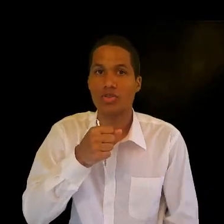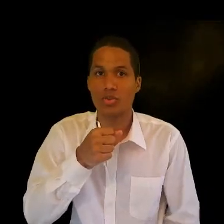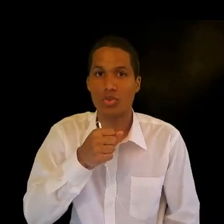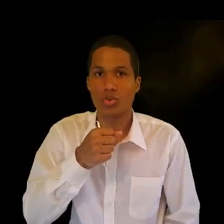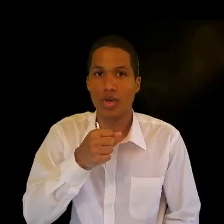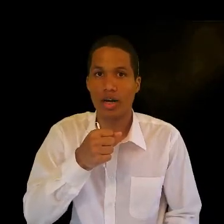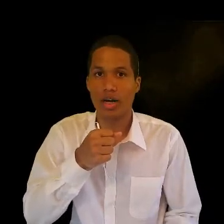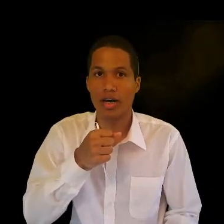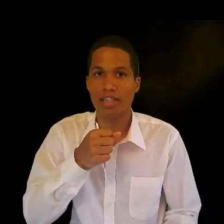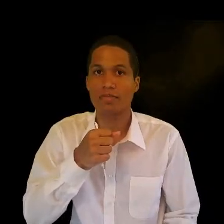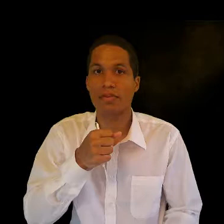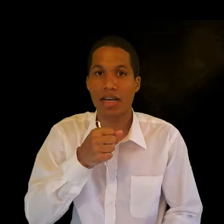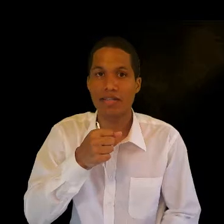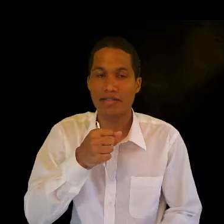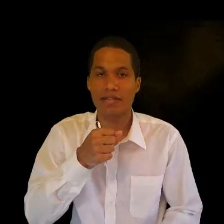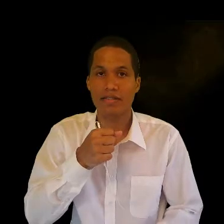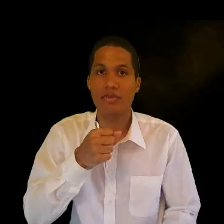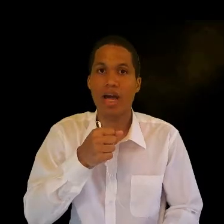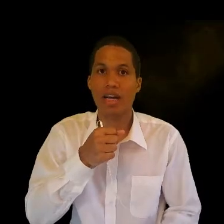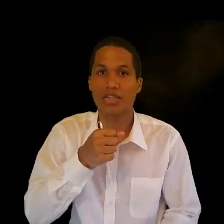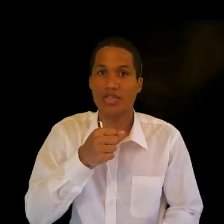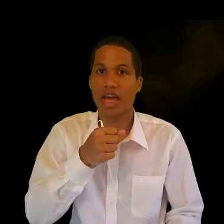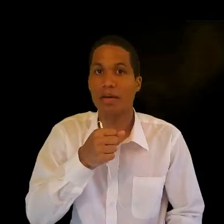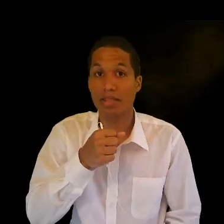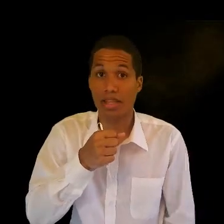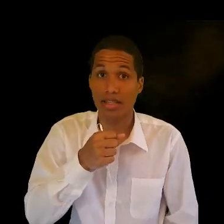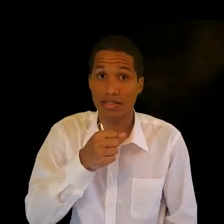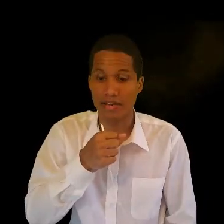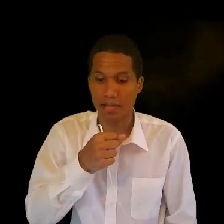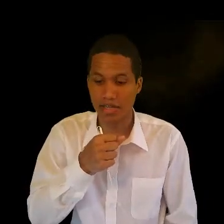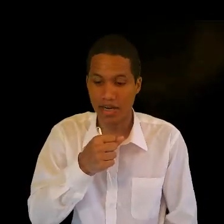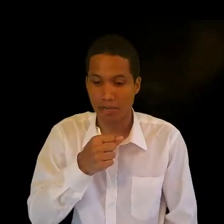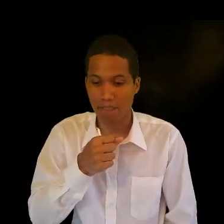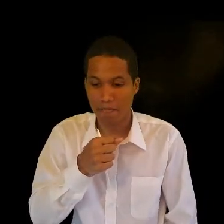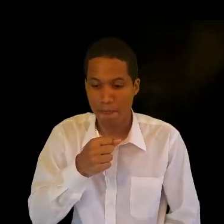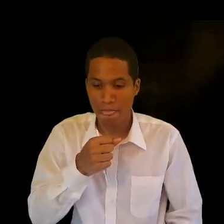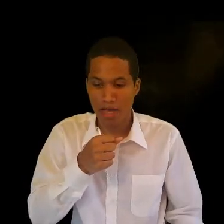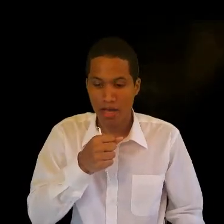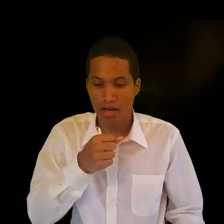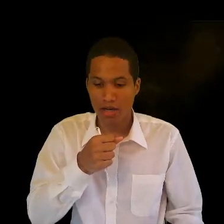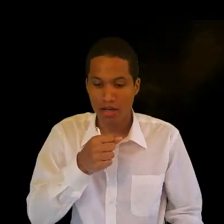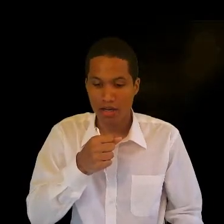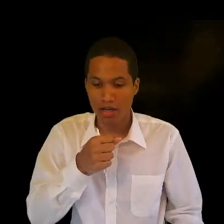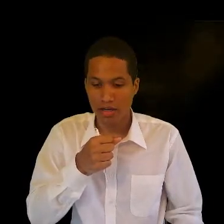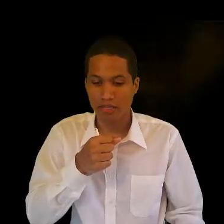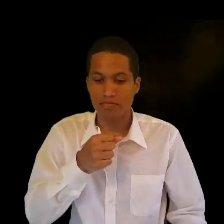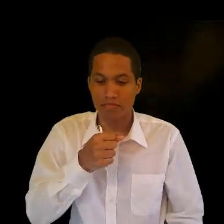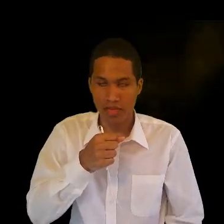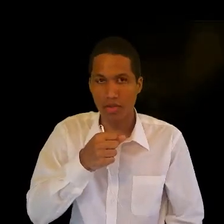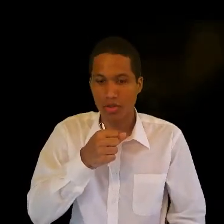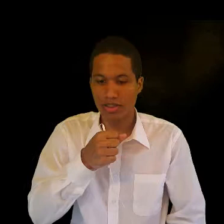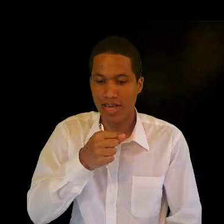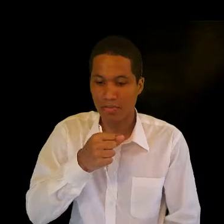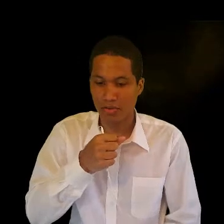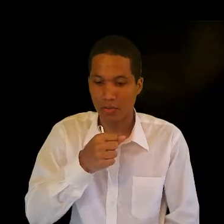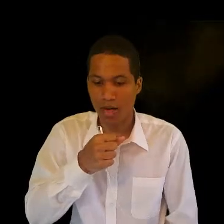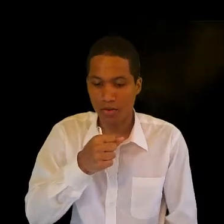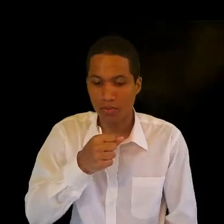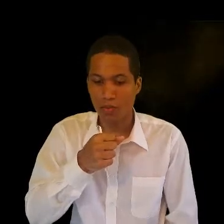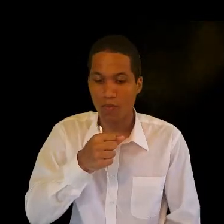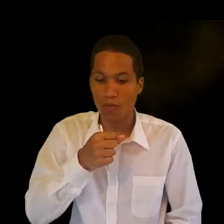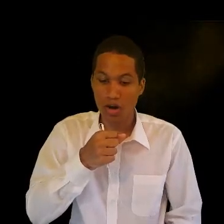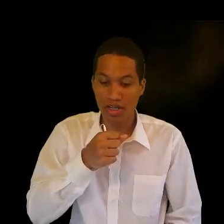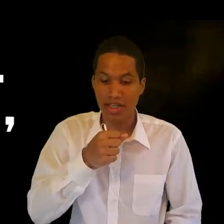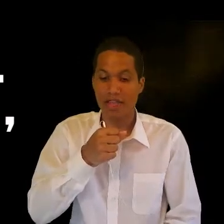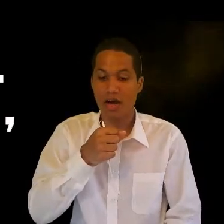which you express two actions happening at the same time. Uh, Another example,